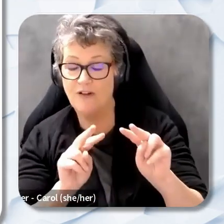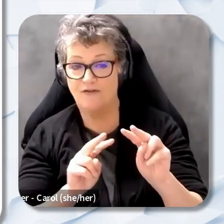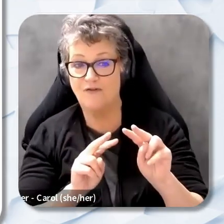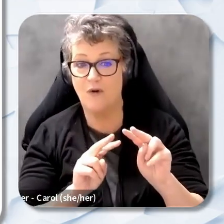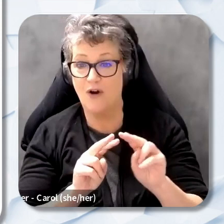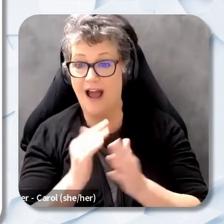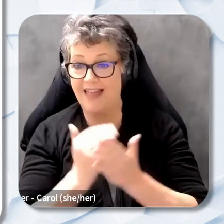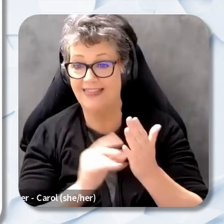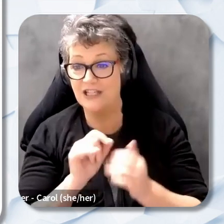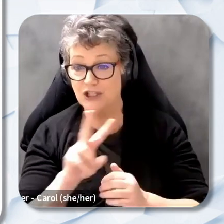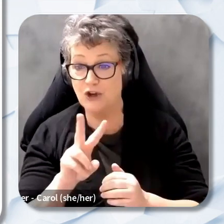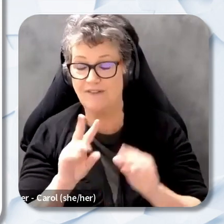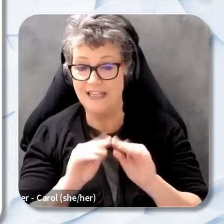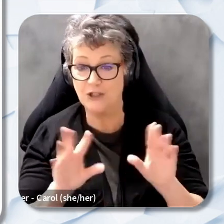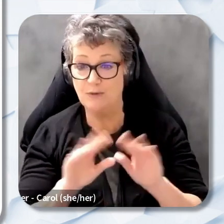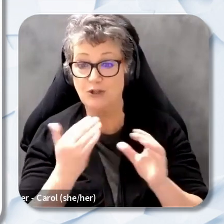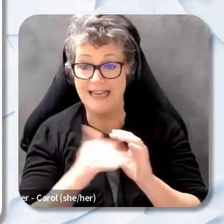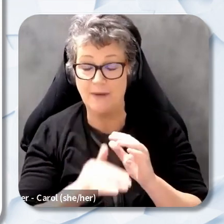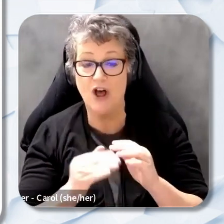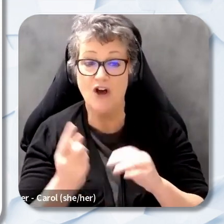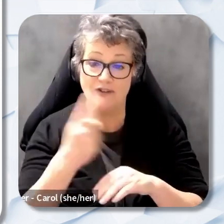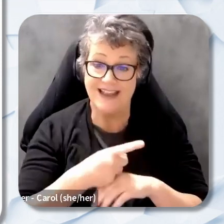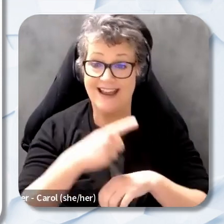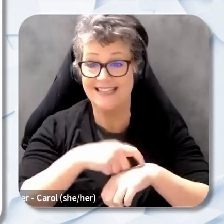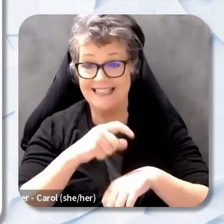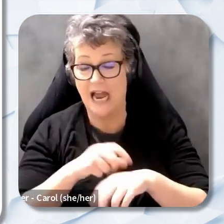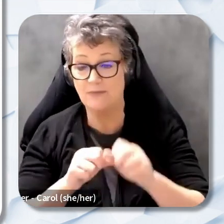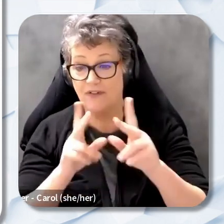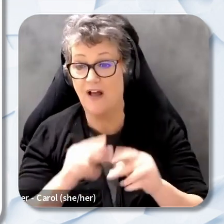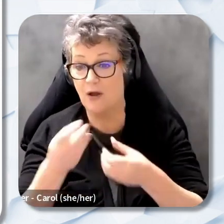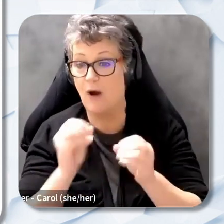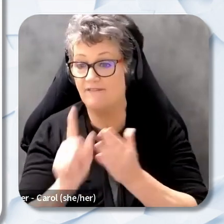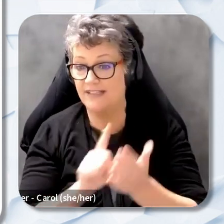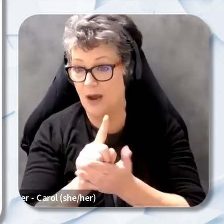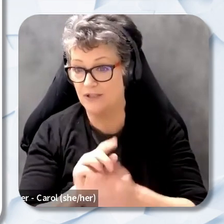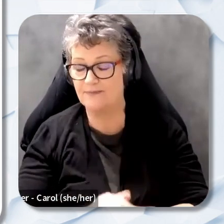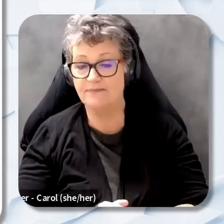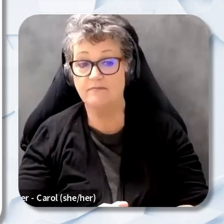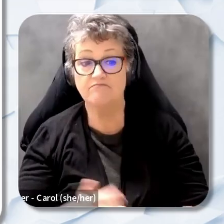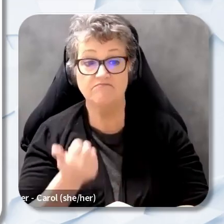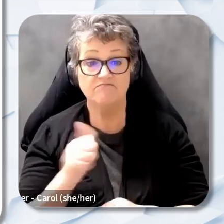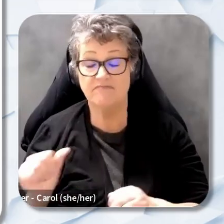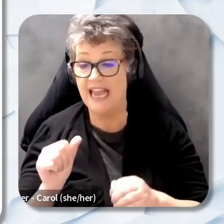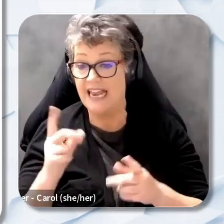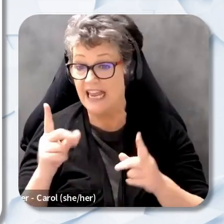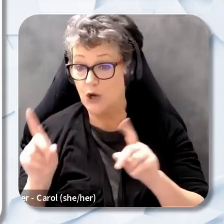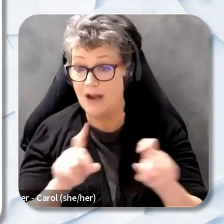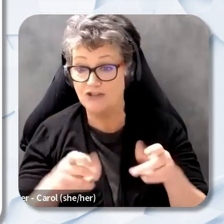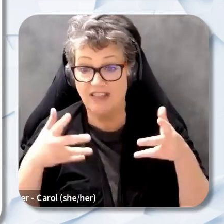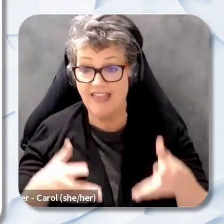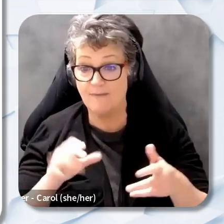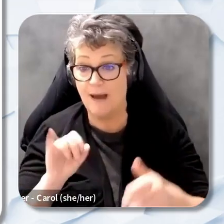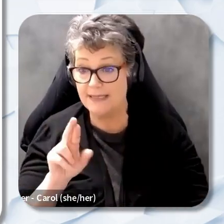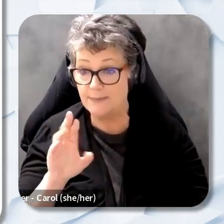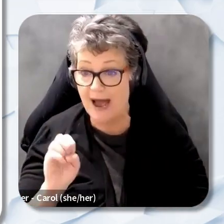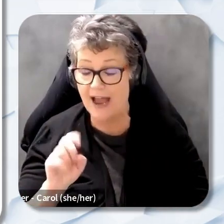listserv distribution email with dates and times for follow-up office hours. If you have any remaining questions around Aspire